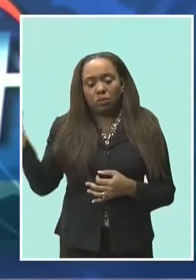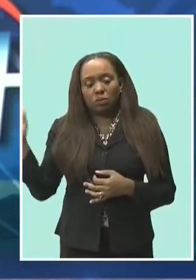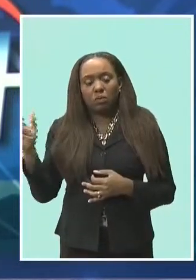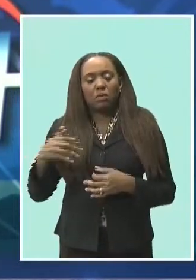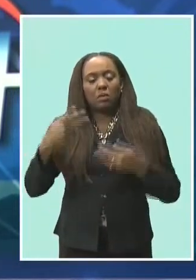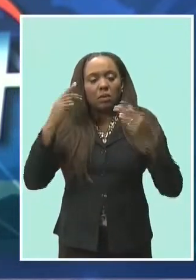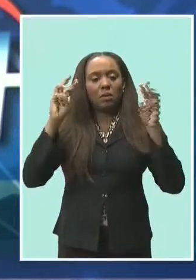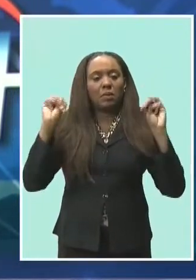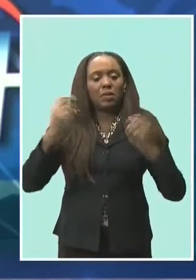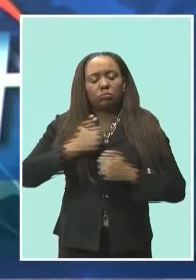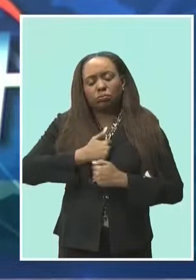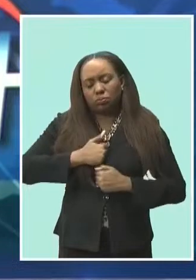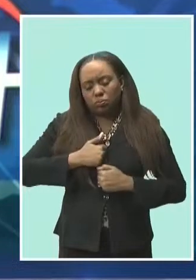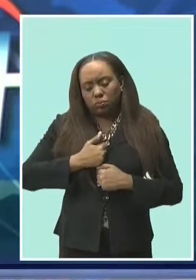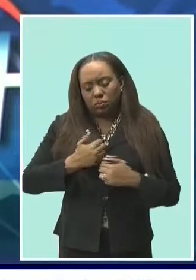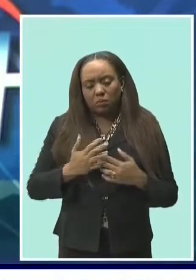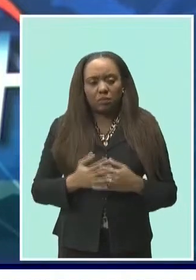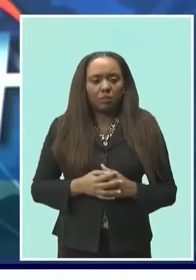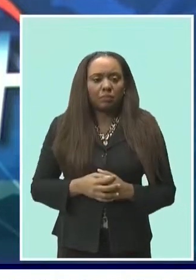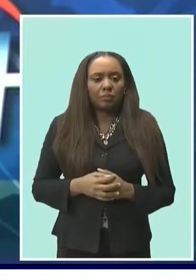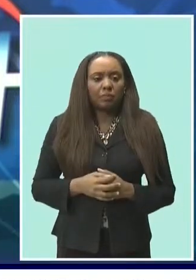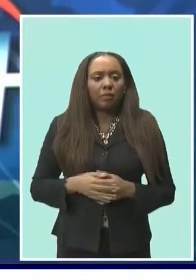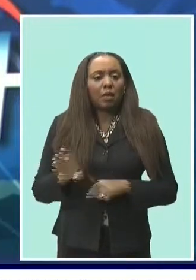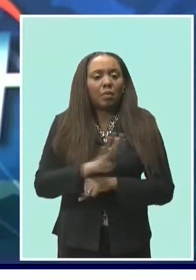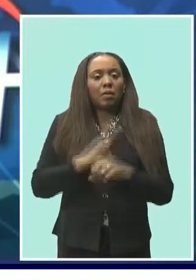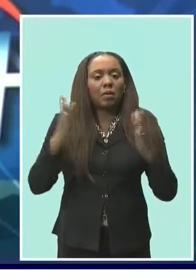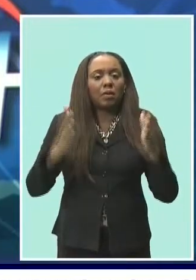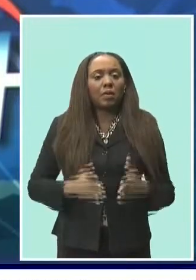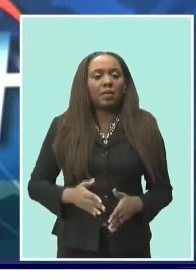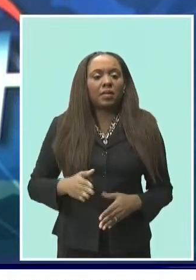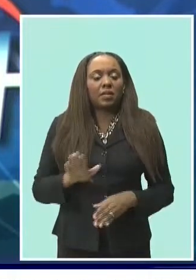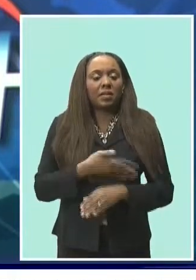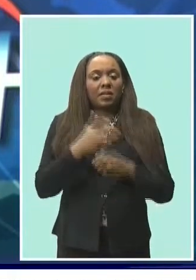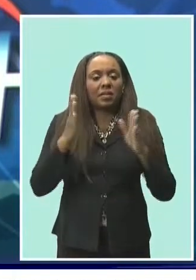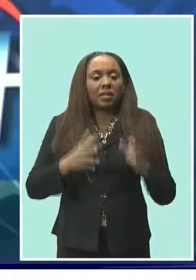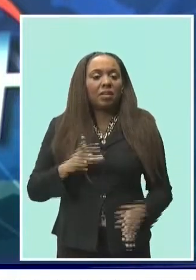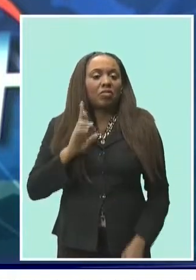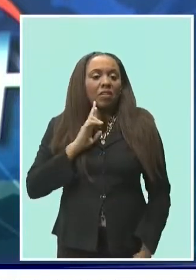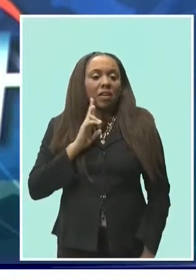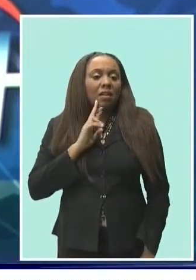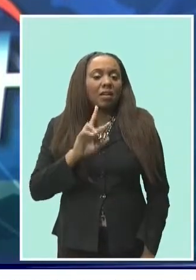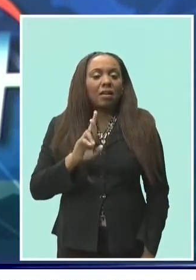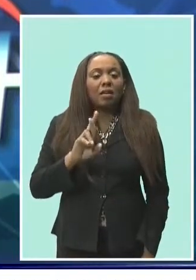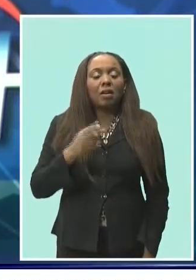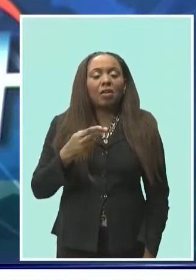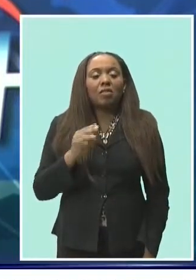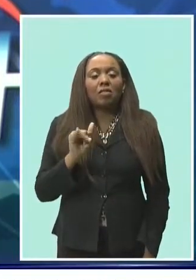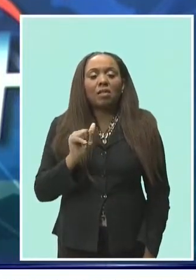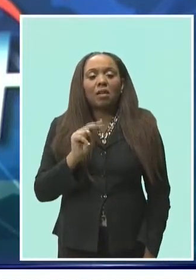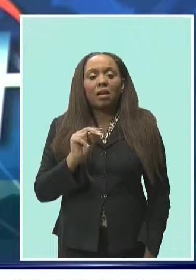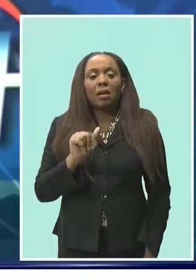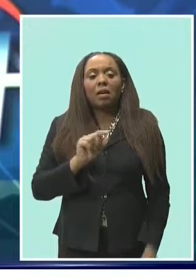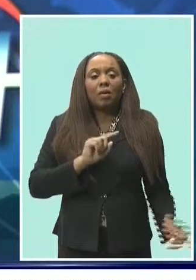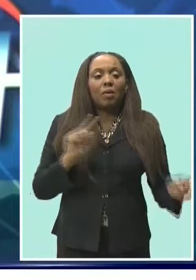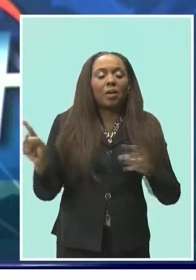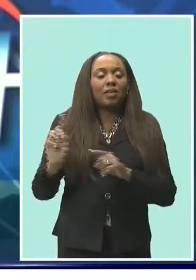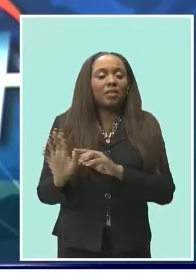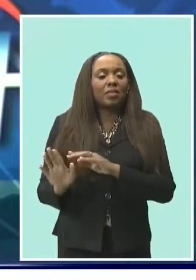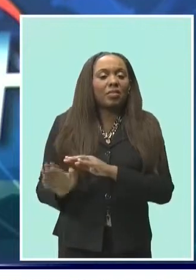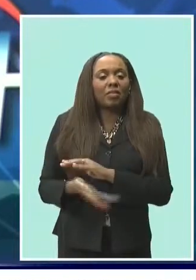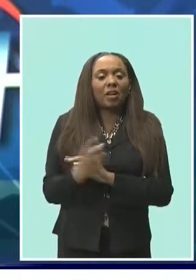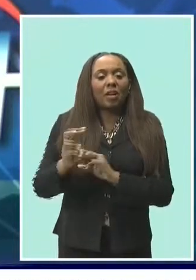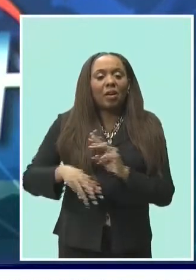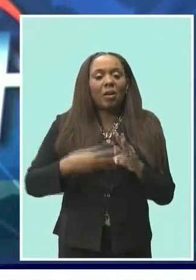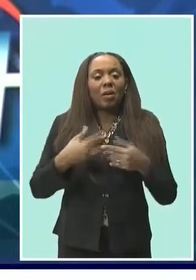regret. Barbadian superstar Rihanna made headlines at the Cricket World Cup yesterday when she attended the match between West Indies and